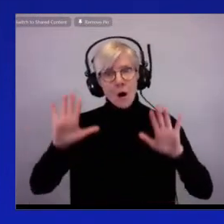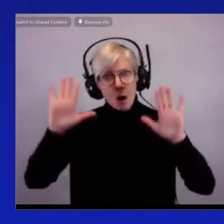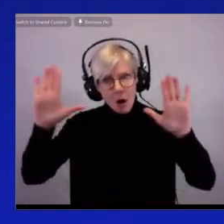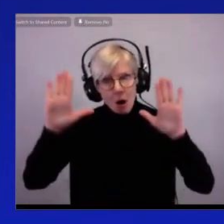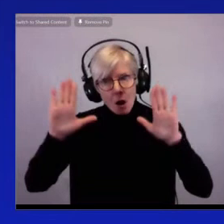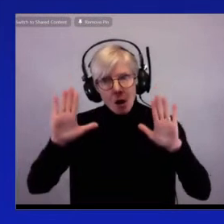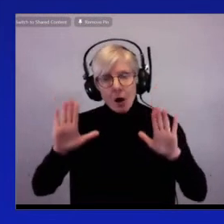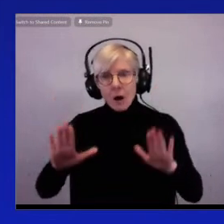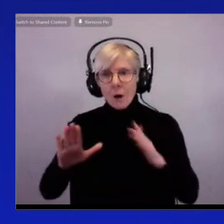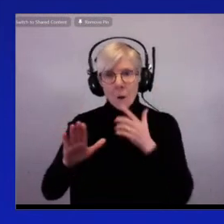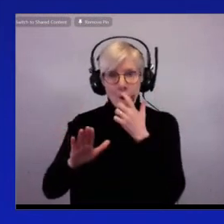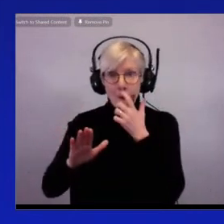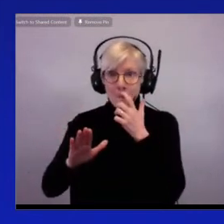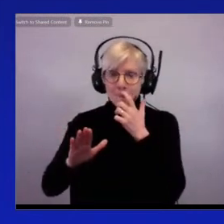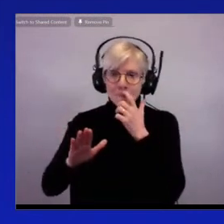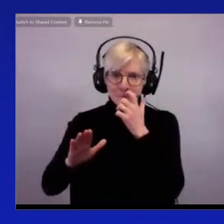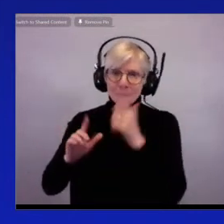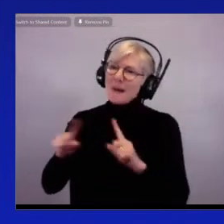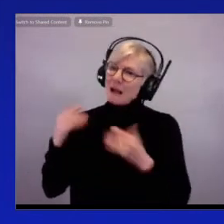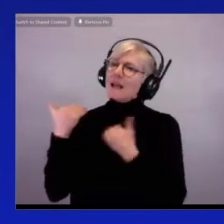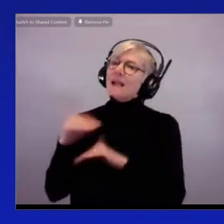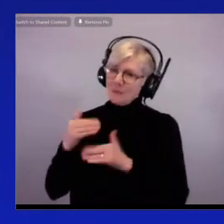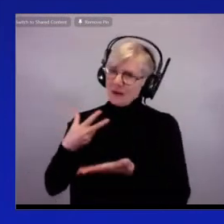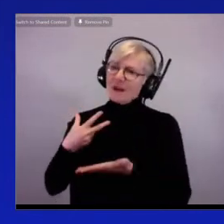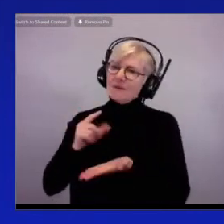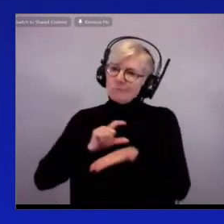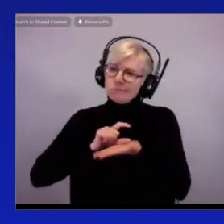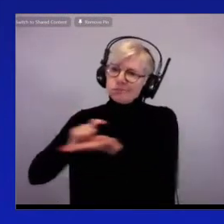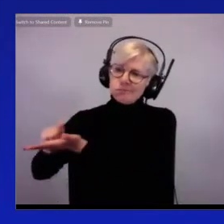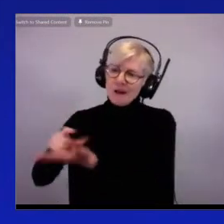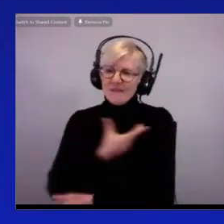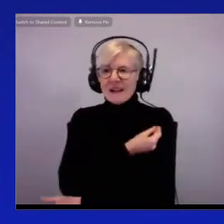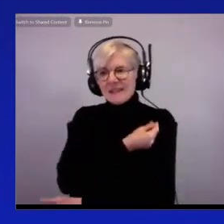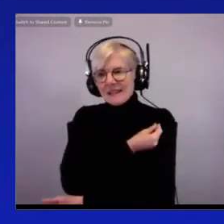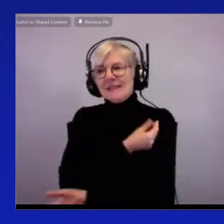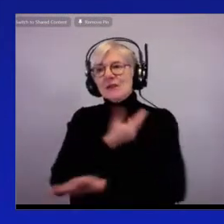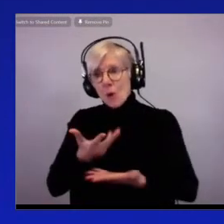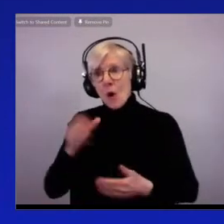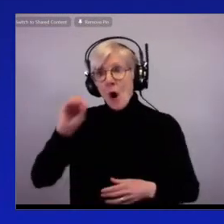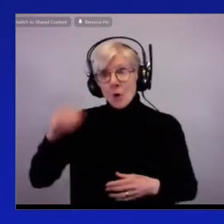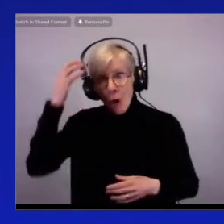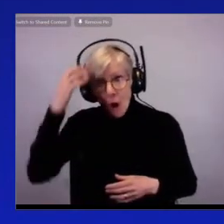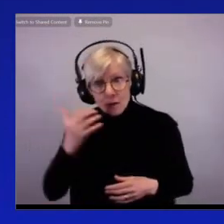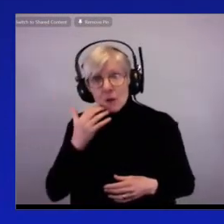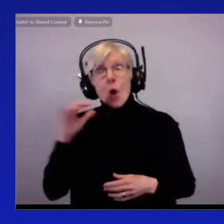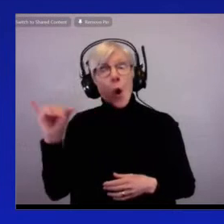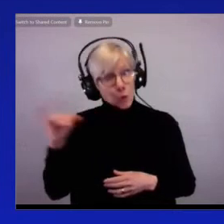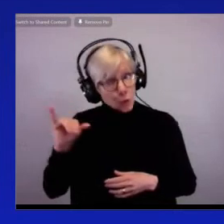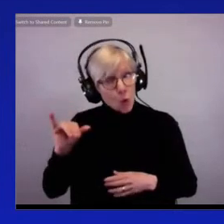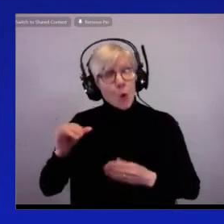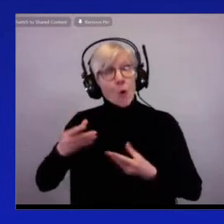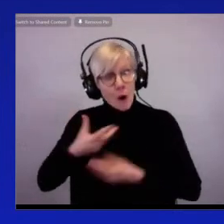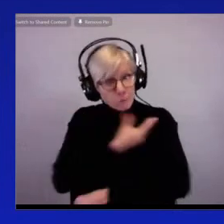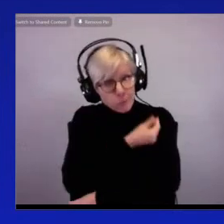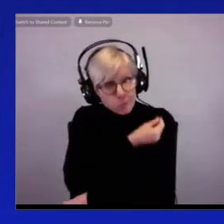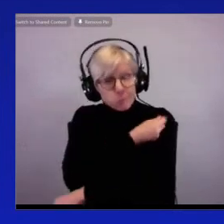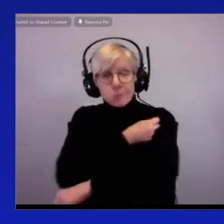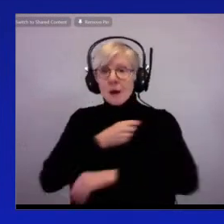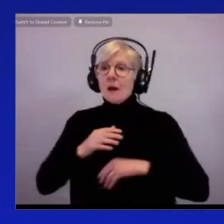vaccines that we had. And the City of Ottawa, Ottawa Public Health, and the Ottawa Hospital achieved it effectively and